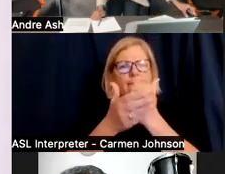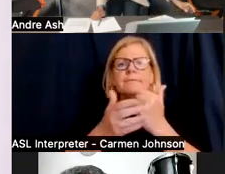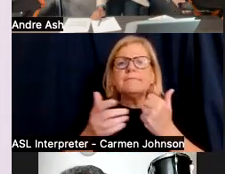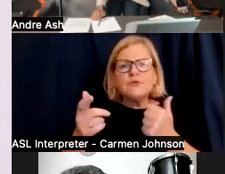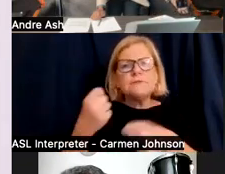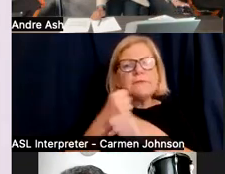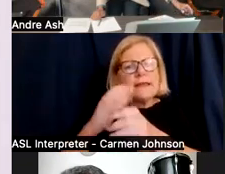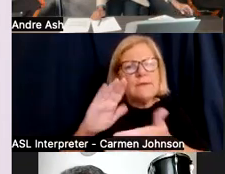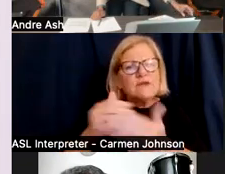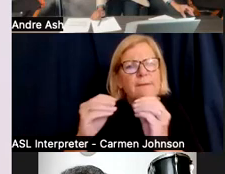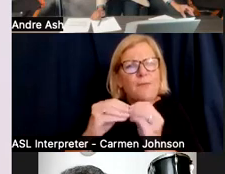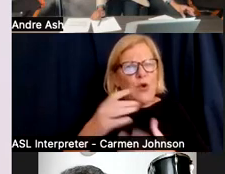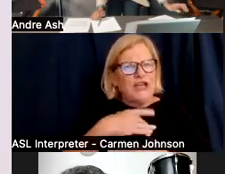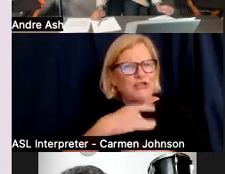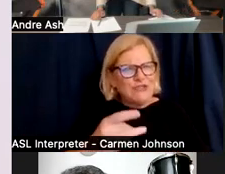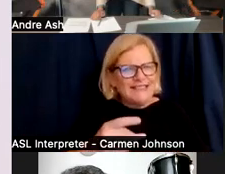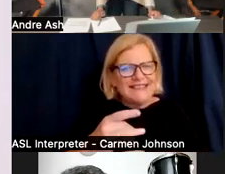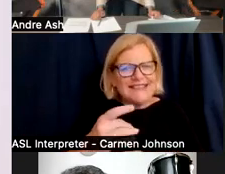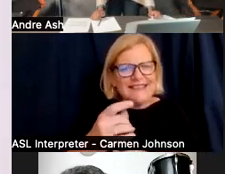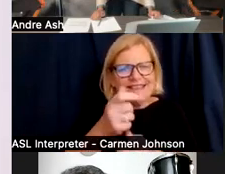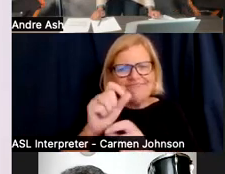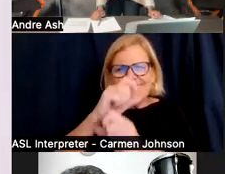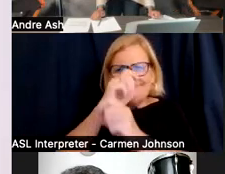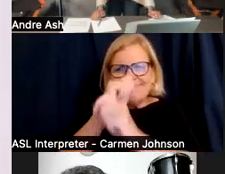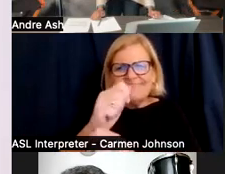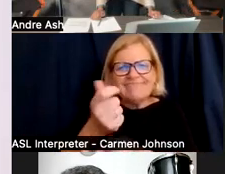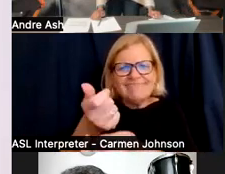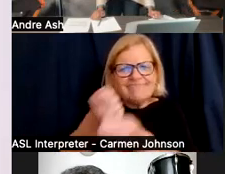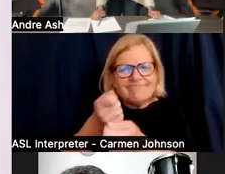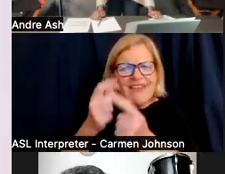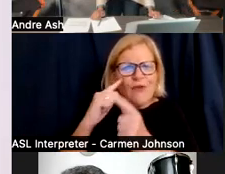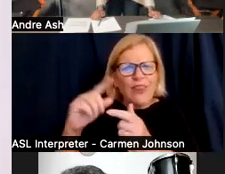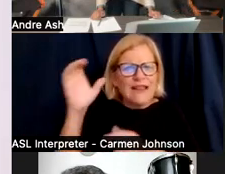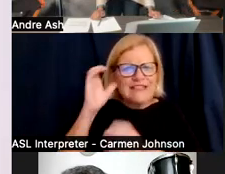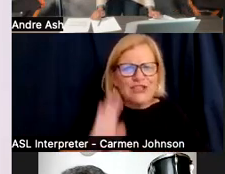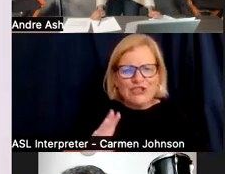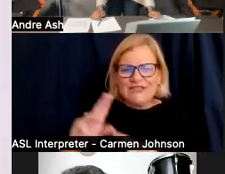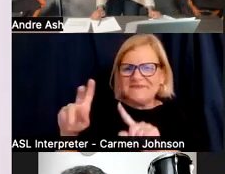make the music more interesting and engaging for the listeners. Number two,